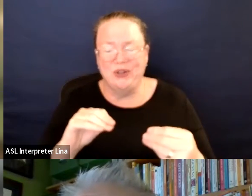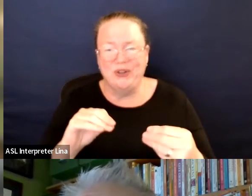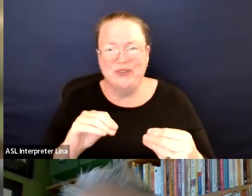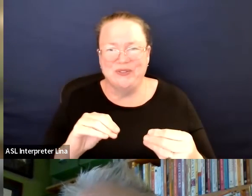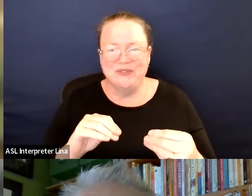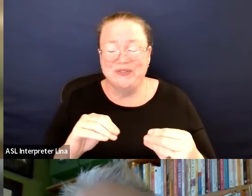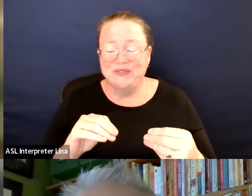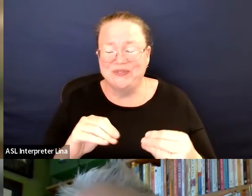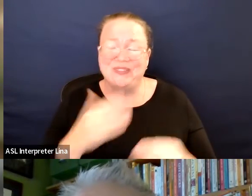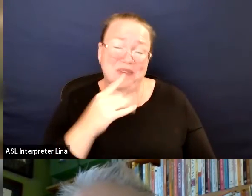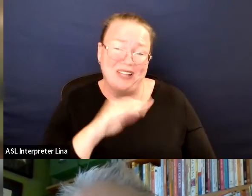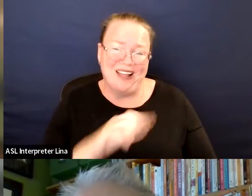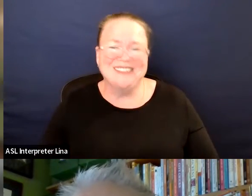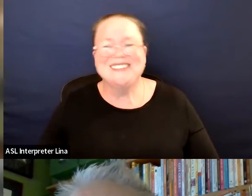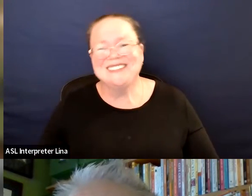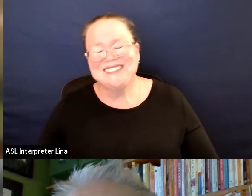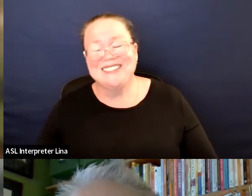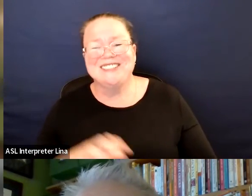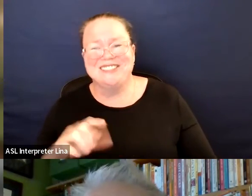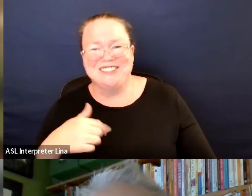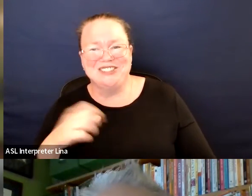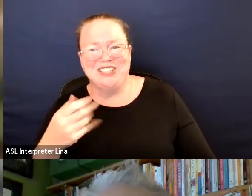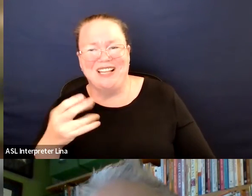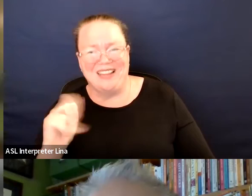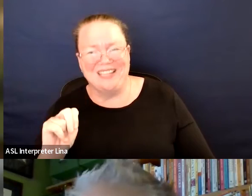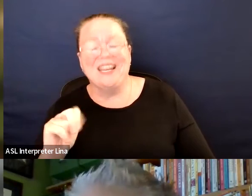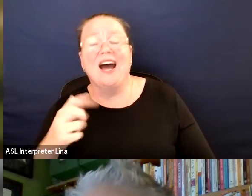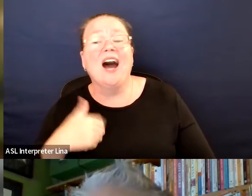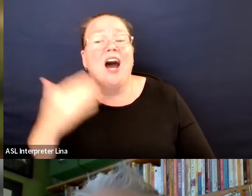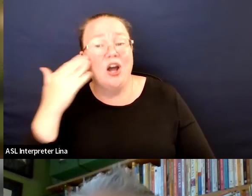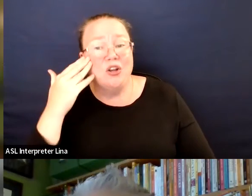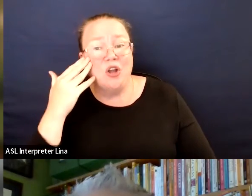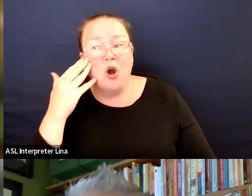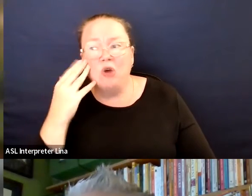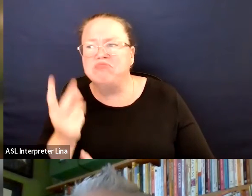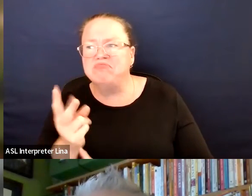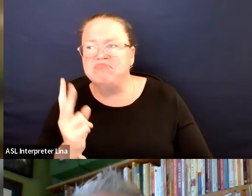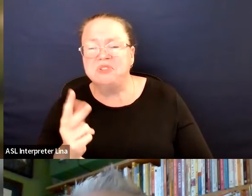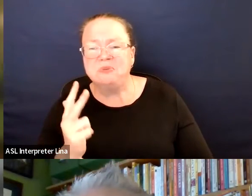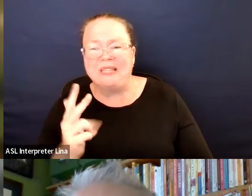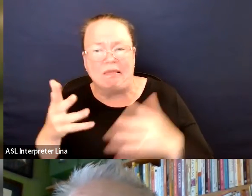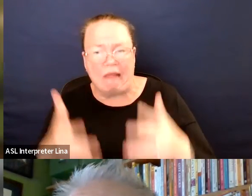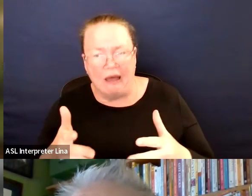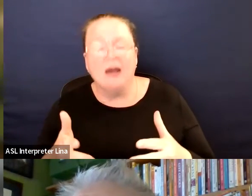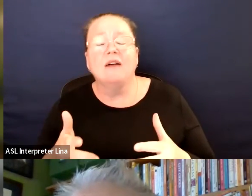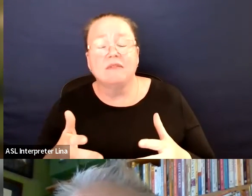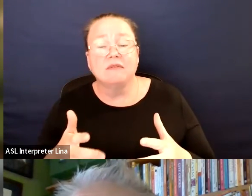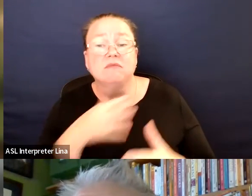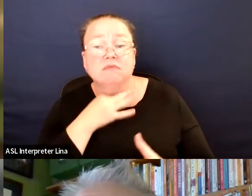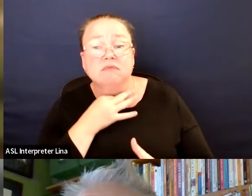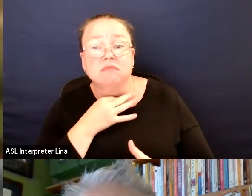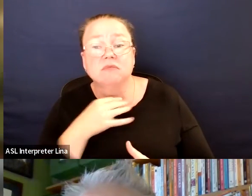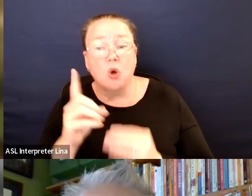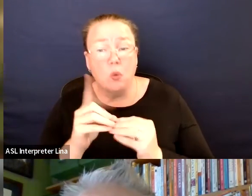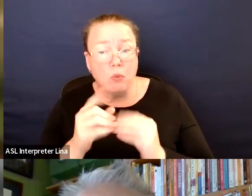Cal. Thank you. This And is I just- Shaylin. I know we have maybe a couple more minutes left, and just wondering if we have